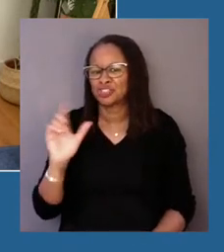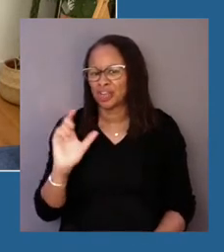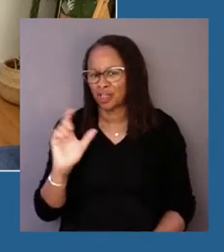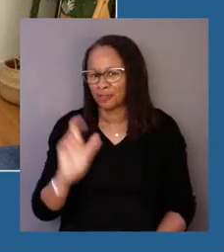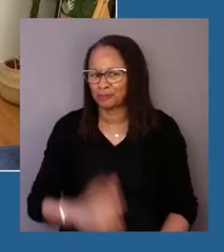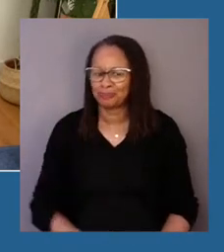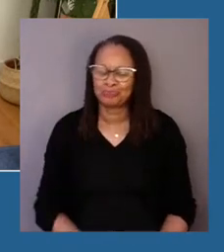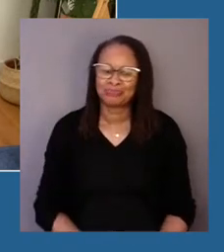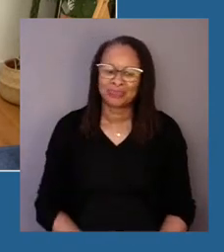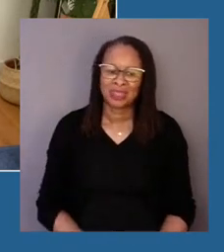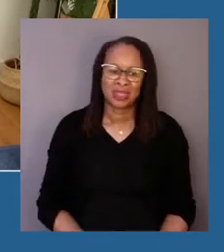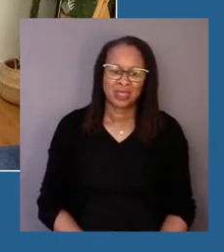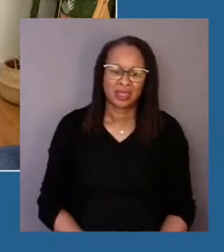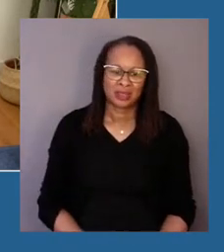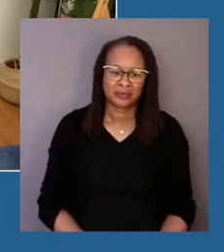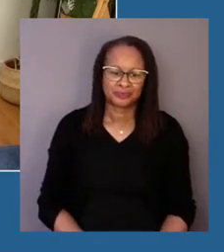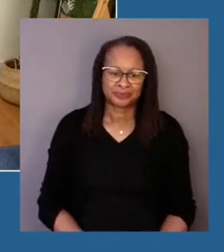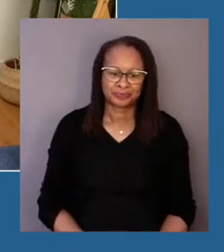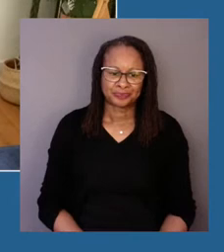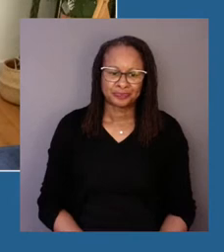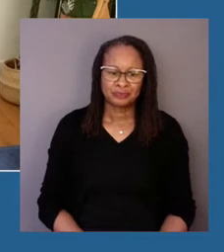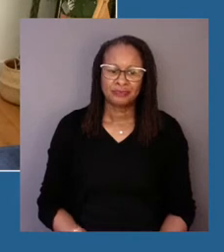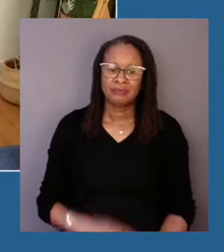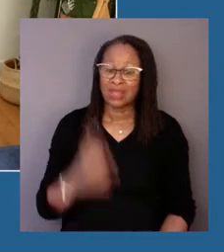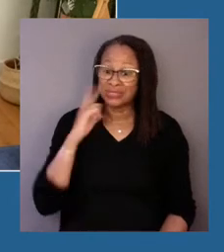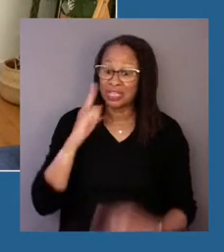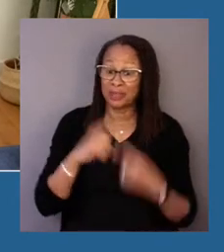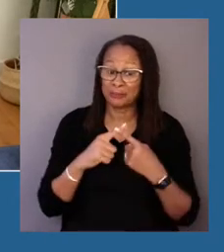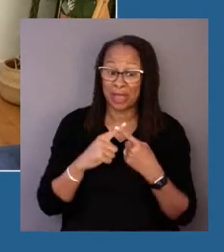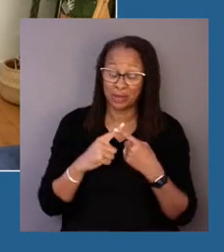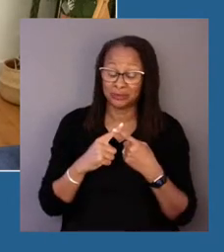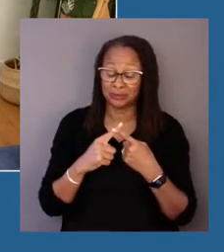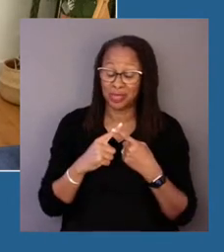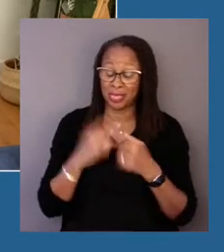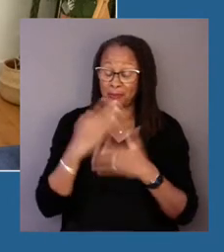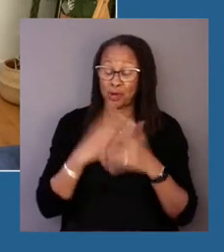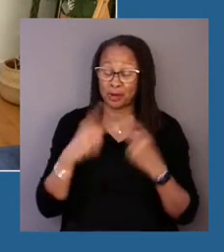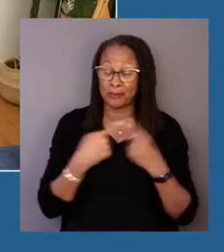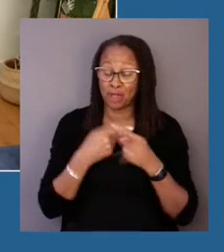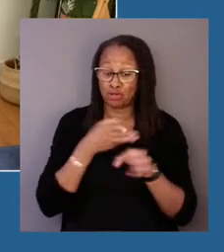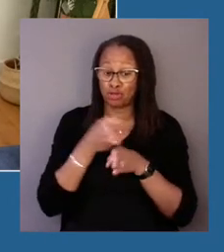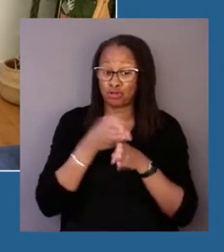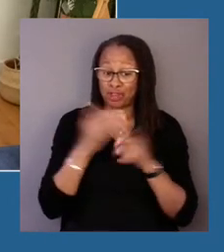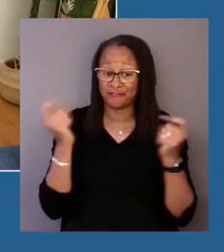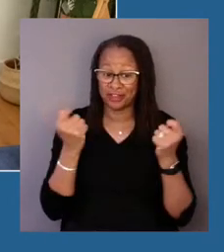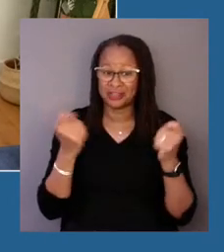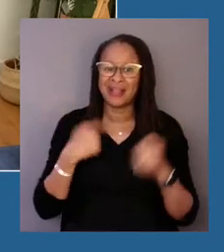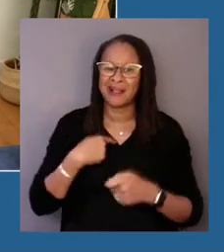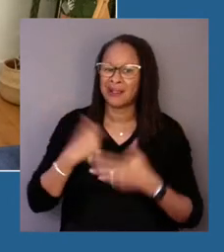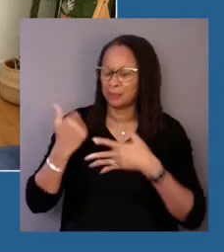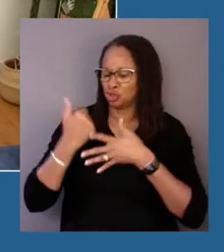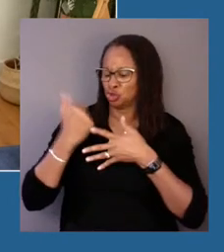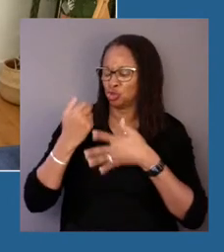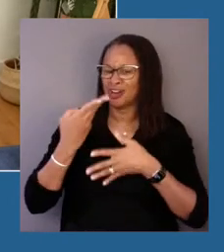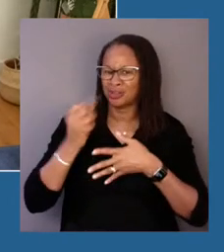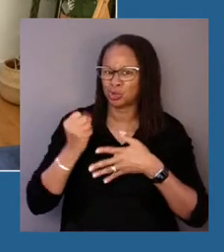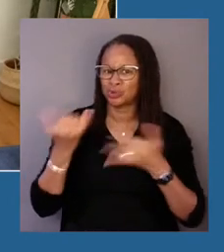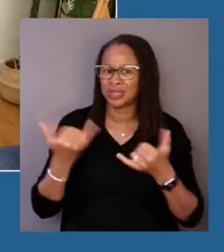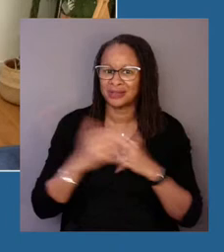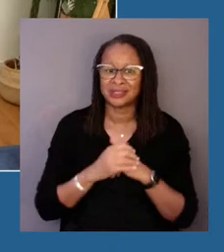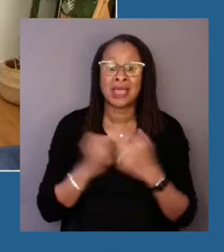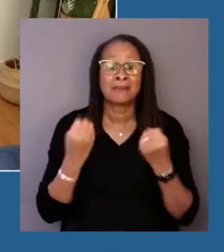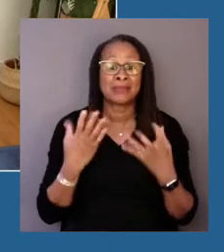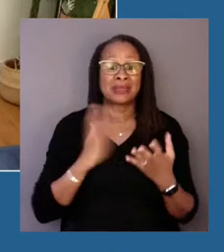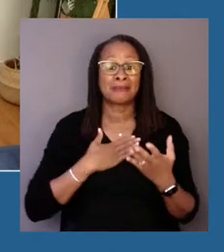Because I was thinking, especially the part about career fairs, because I'm a junior in high school, so like I feel like that's something definitely like a lot of like my friends or